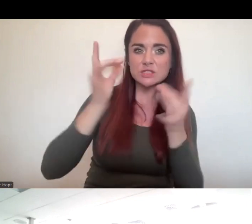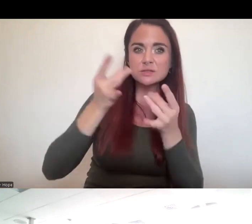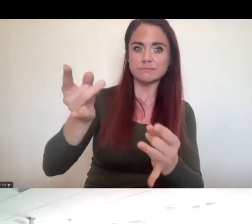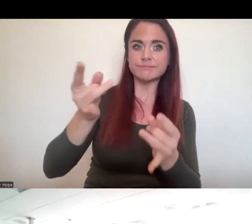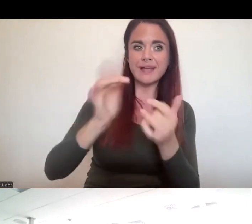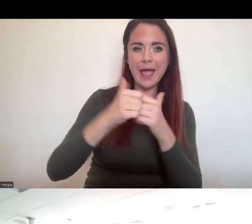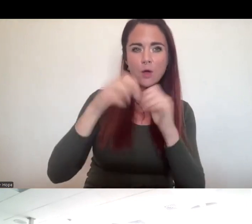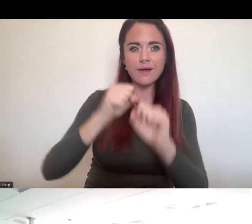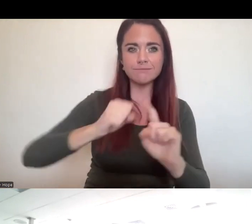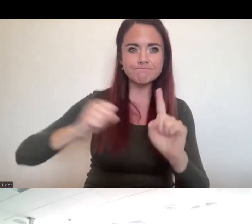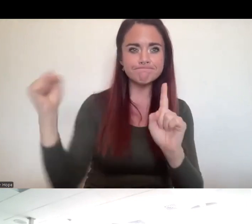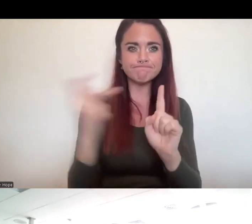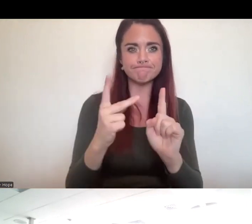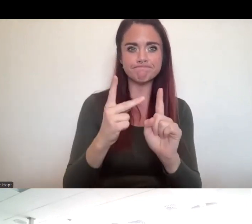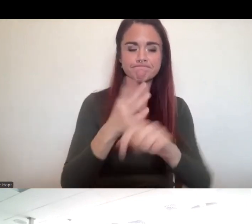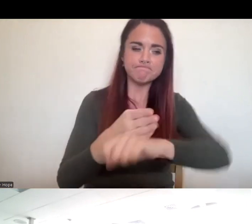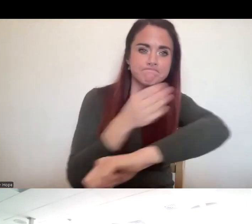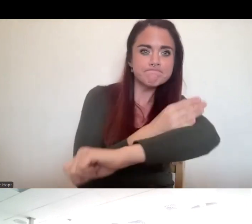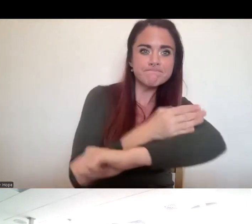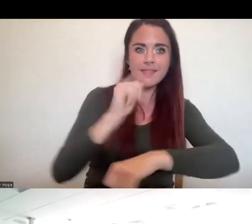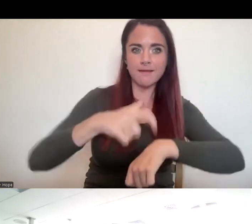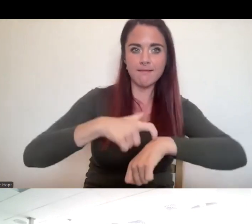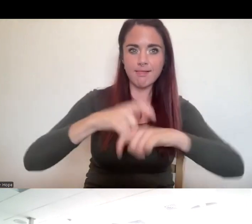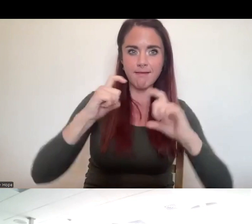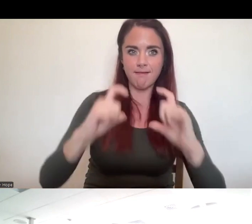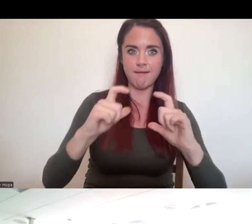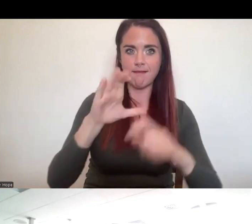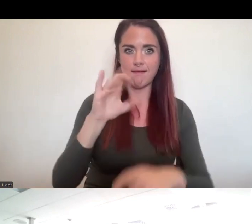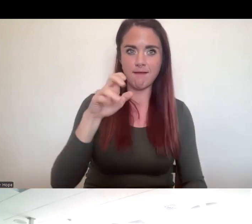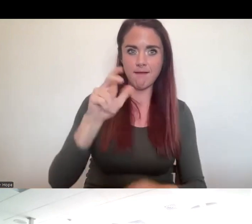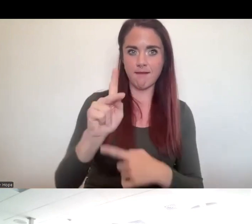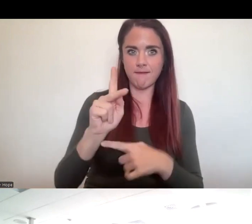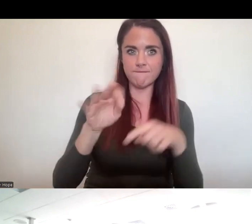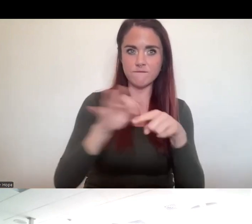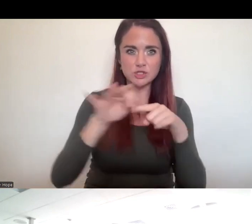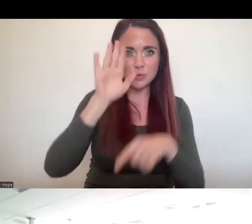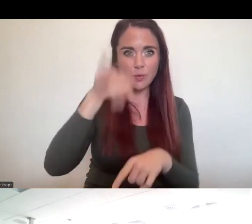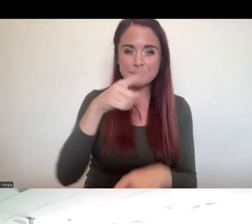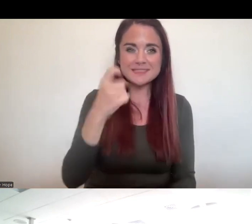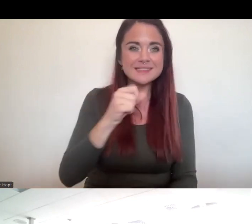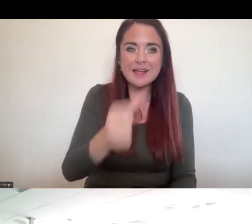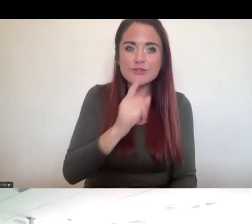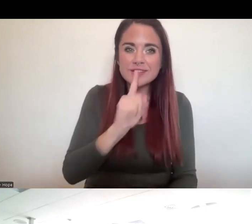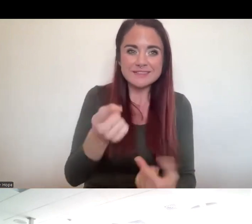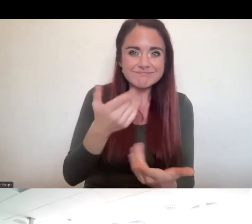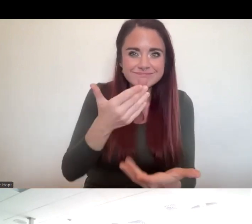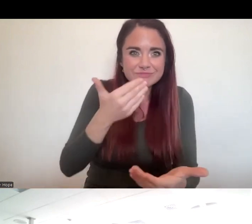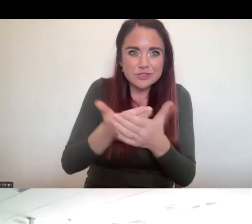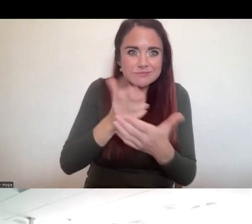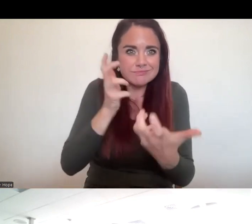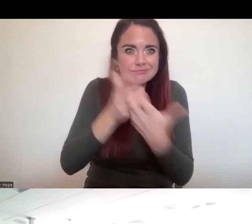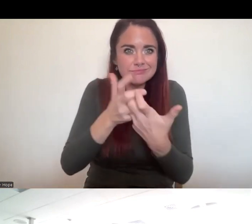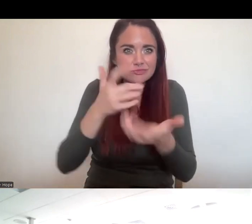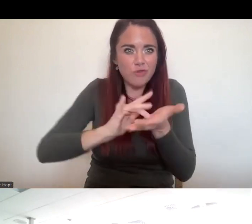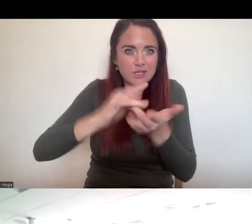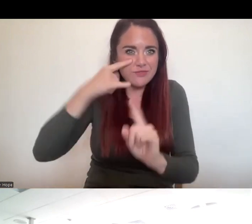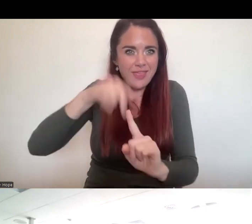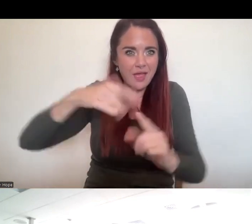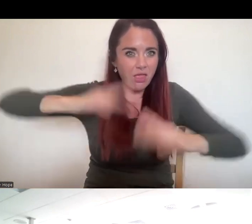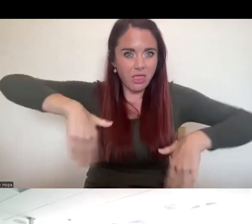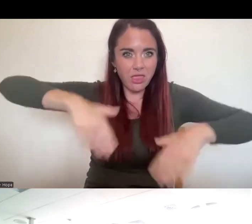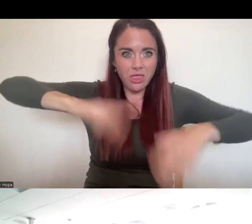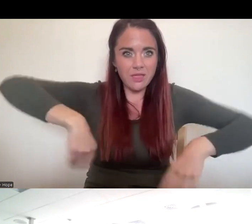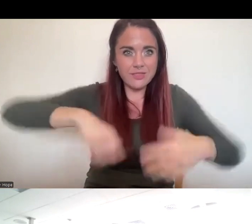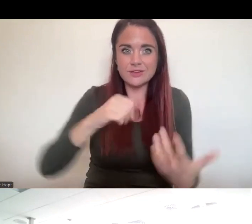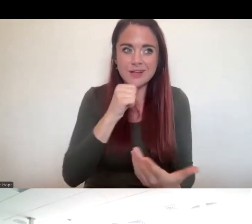the clock function. As I mentioned, they're not very efficient drugs for that at this point. They're not in